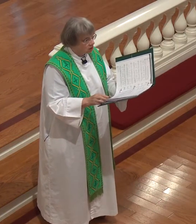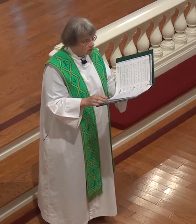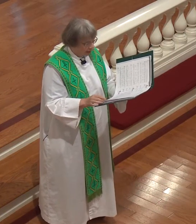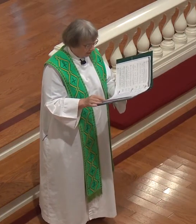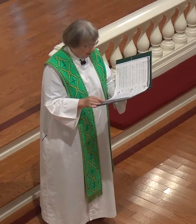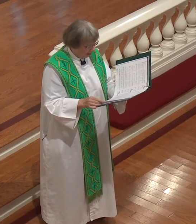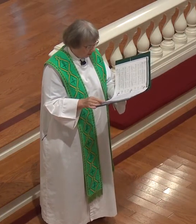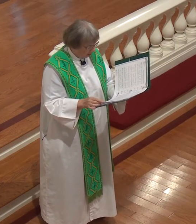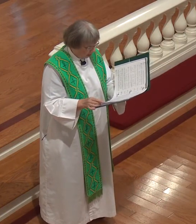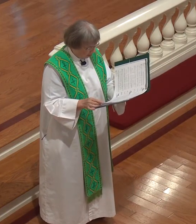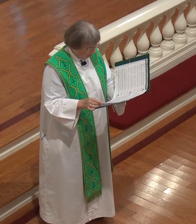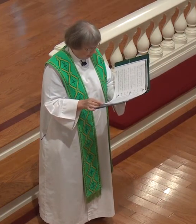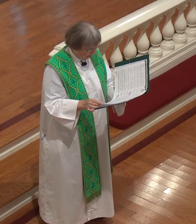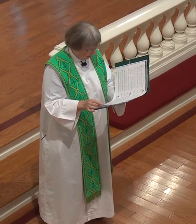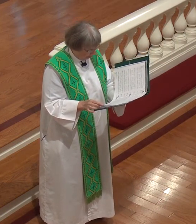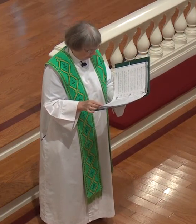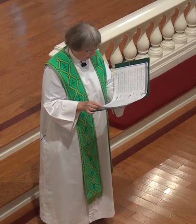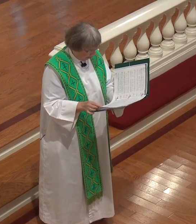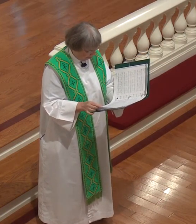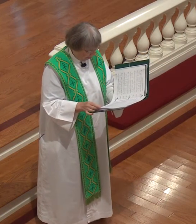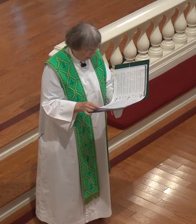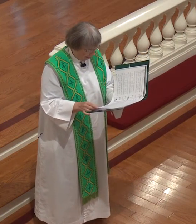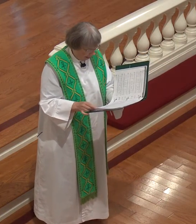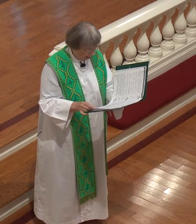in steadfast love.